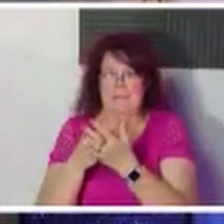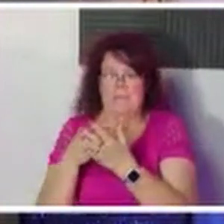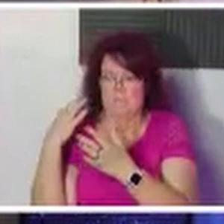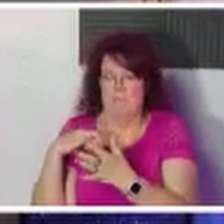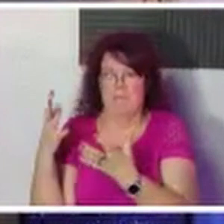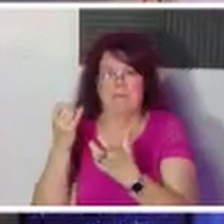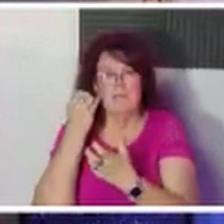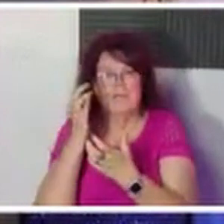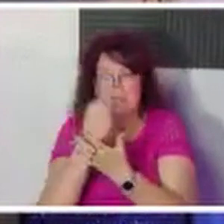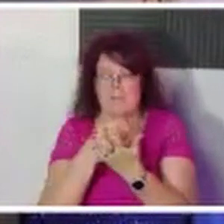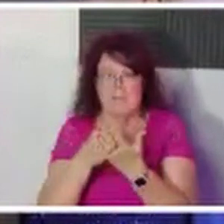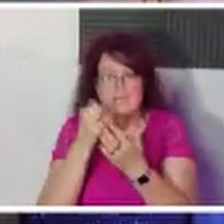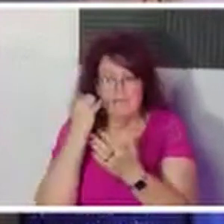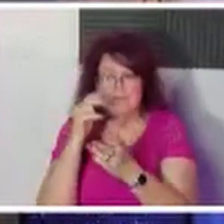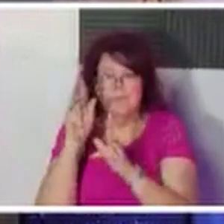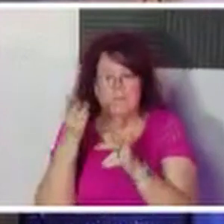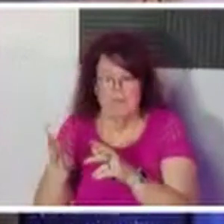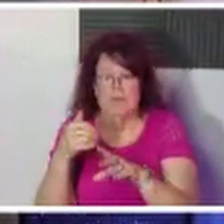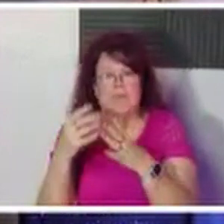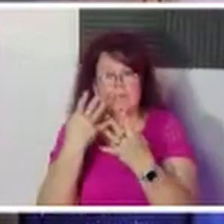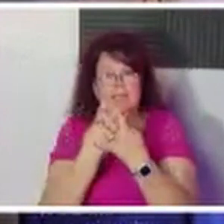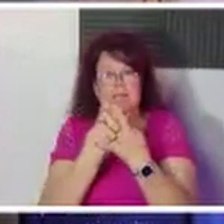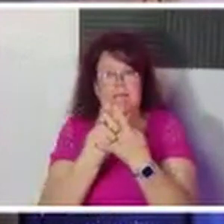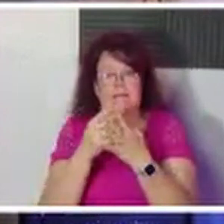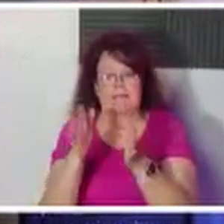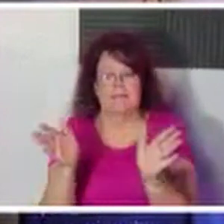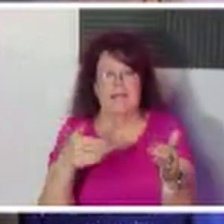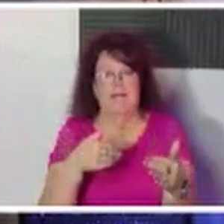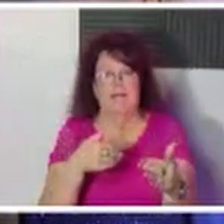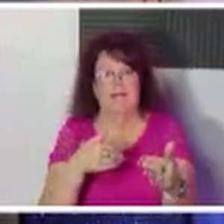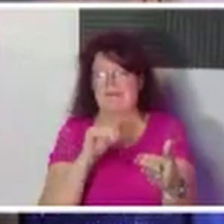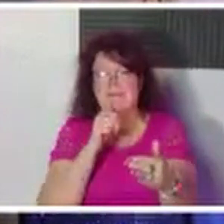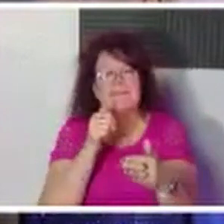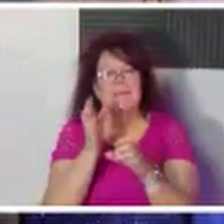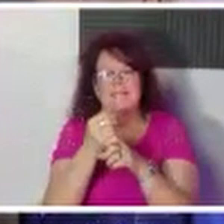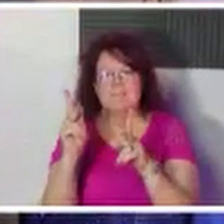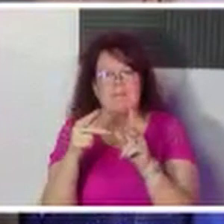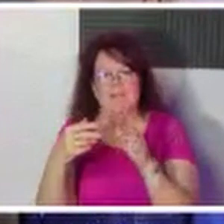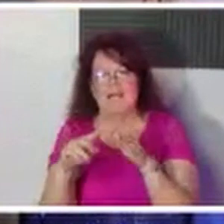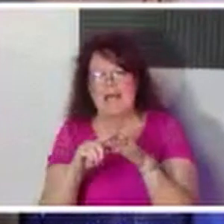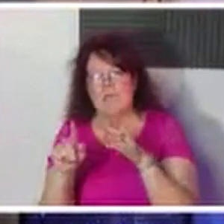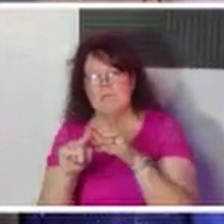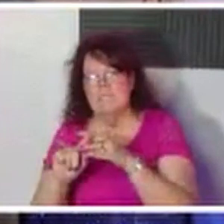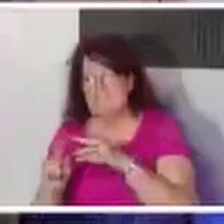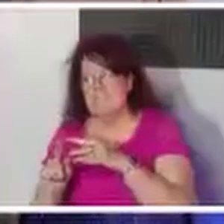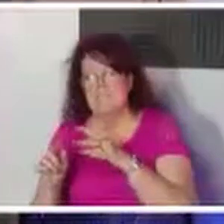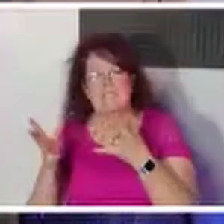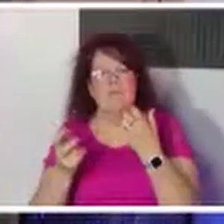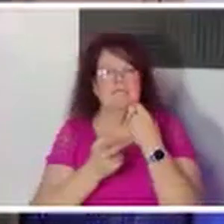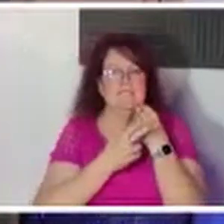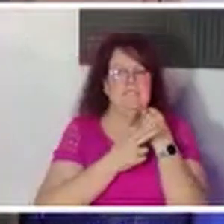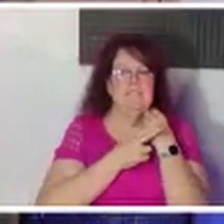make money if there's people in the jail cells. Are you with me? Their job is not to get people out. Their job is to keep more people